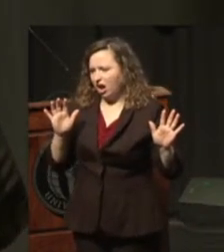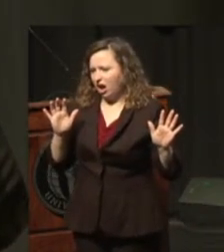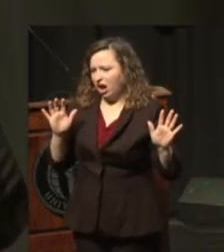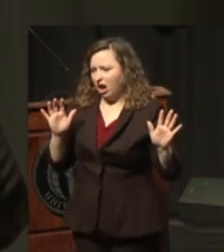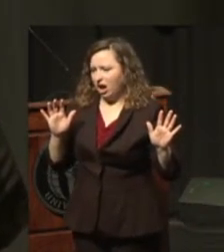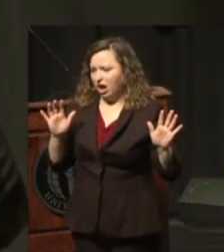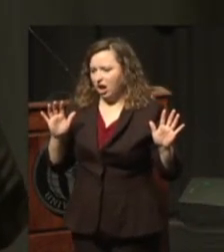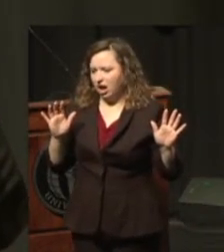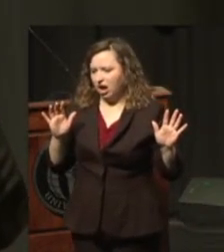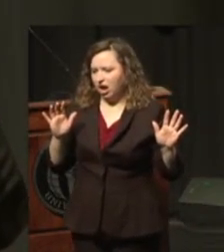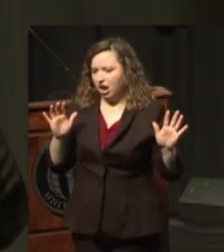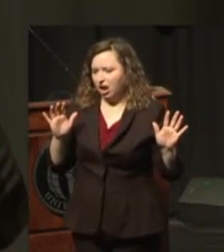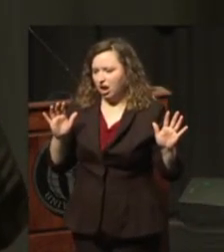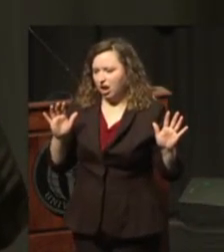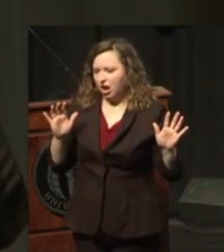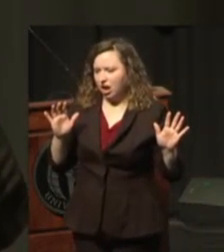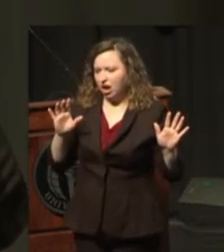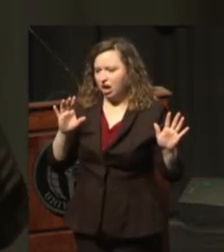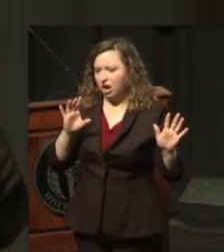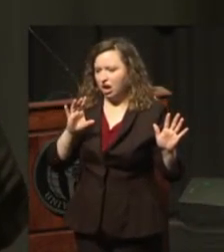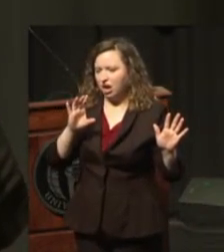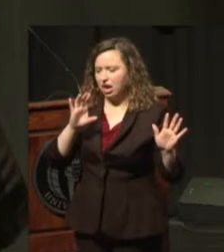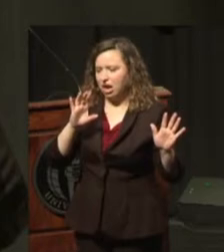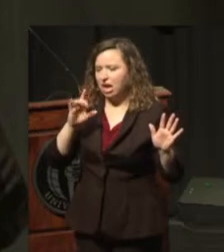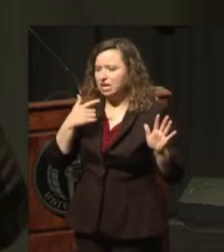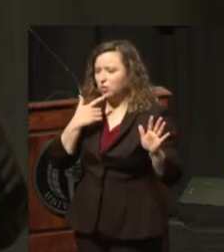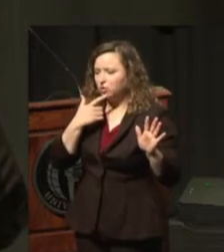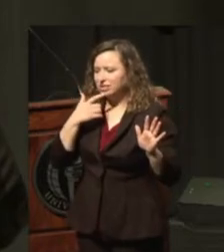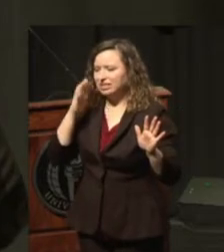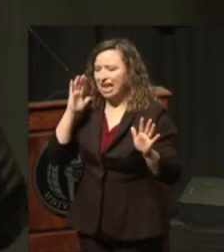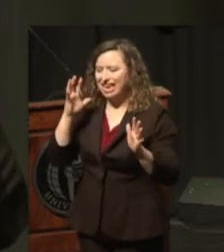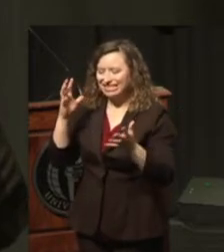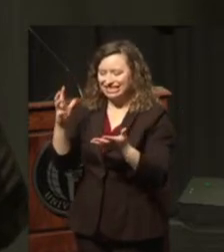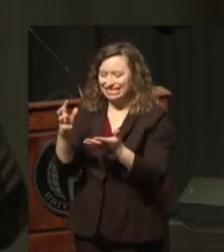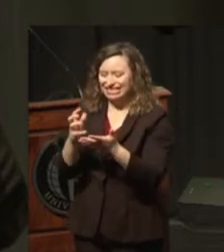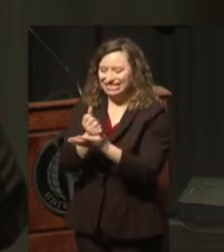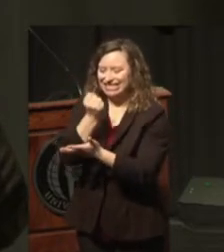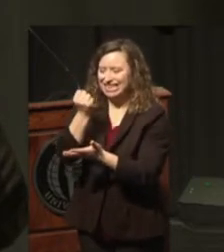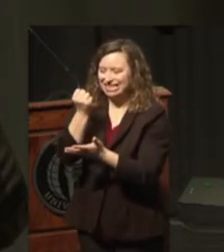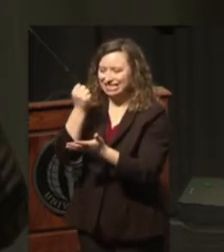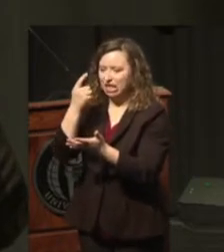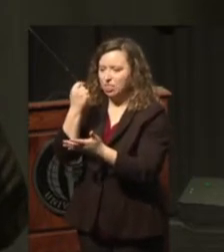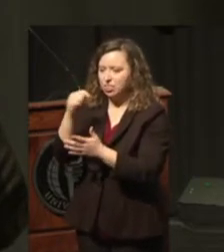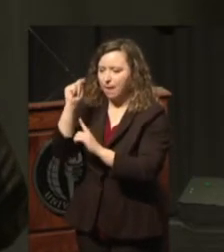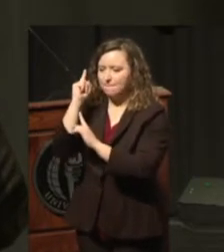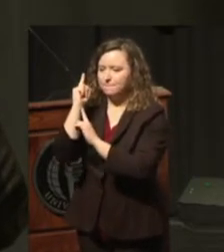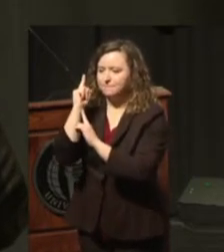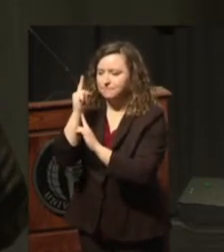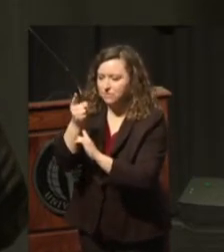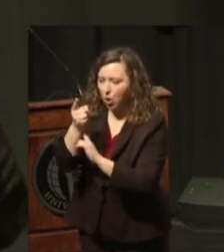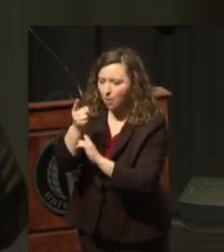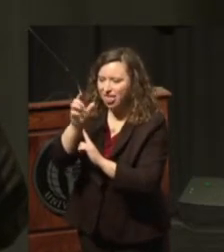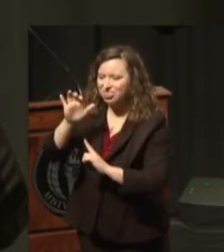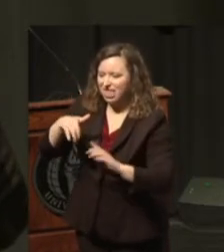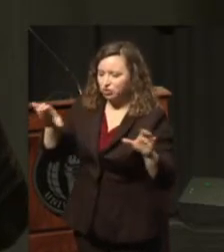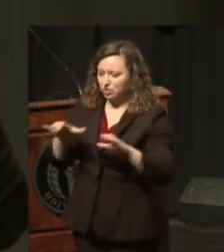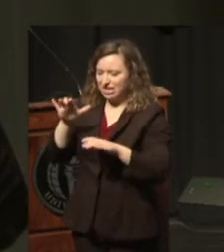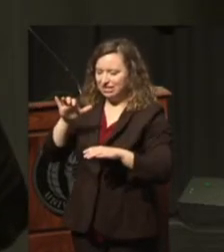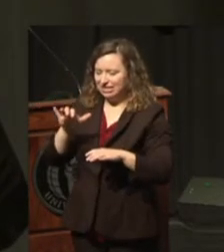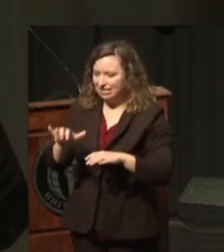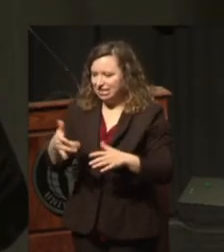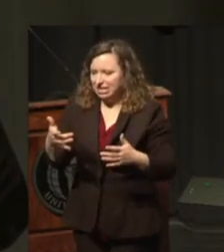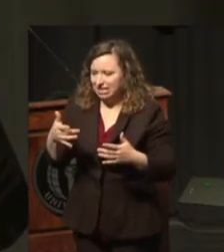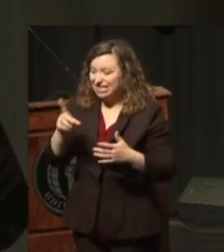acupandi temporis, which means seize the moment. And that's what David did, right? We